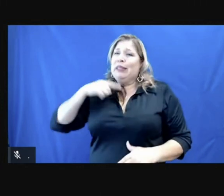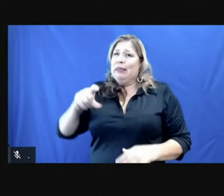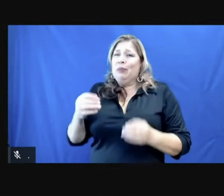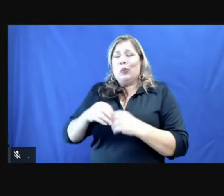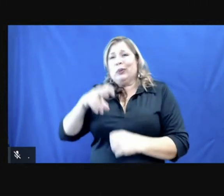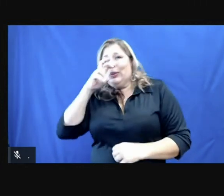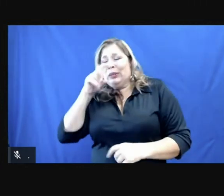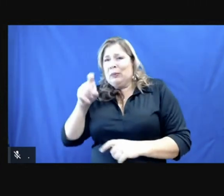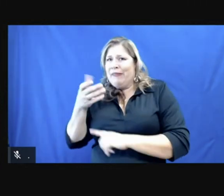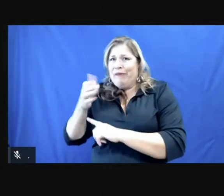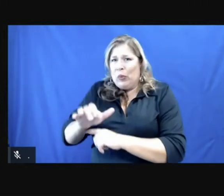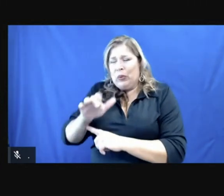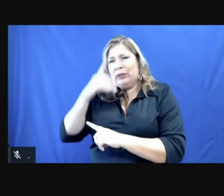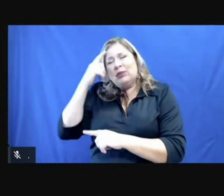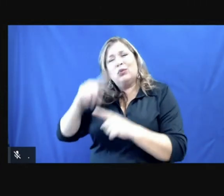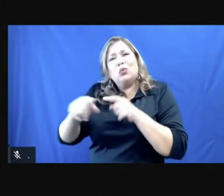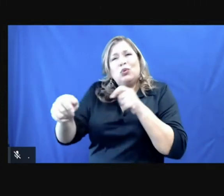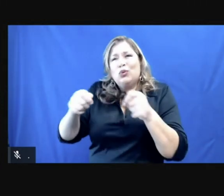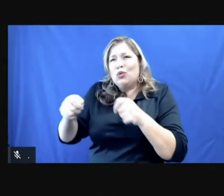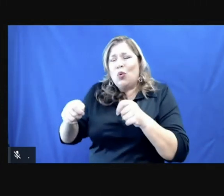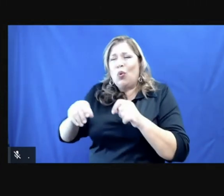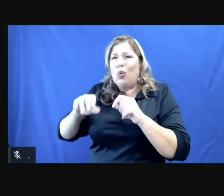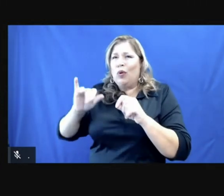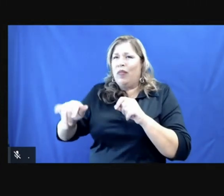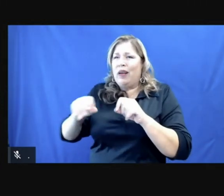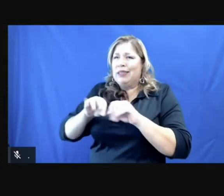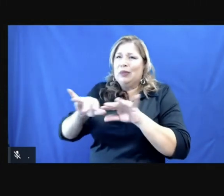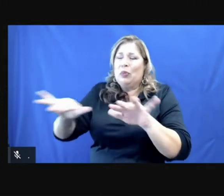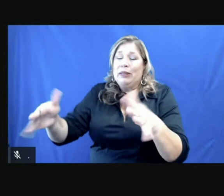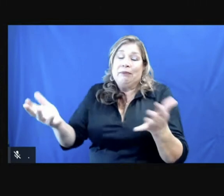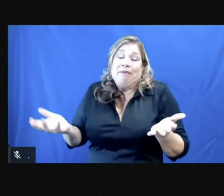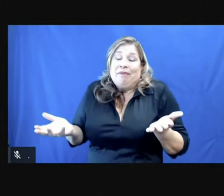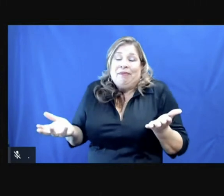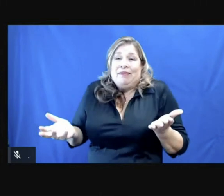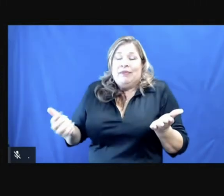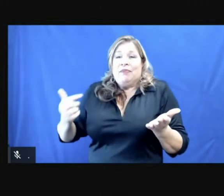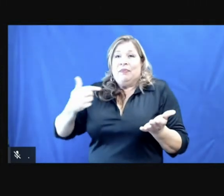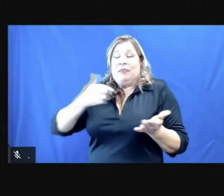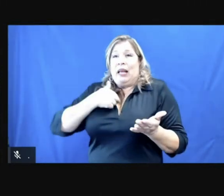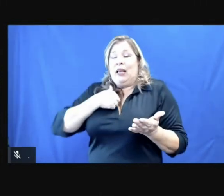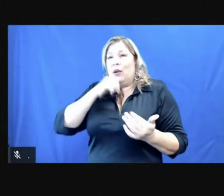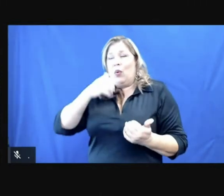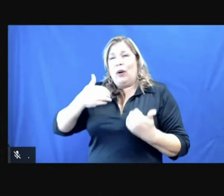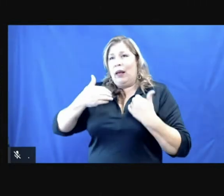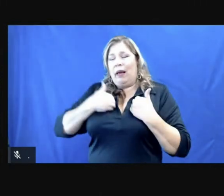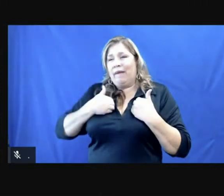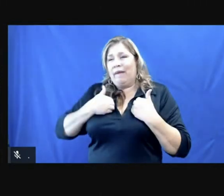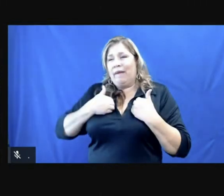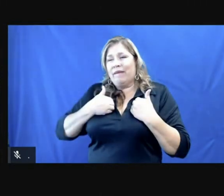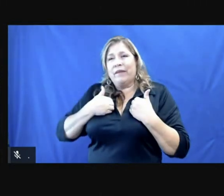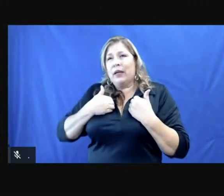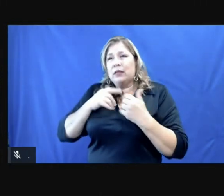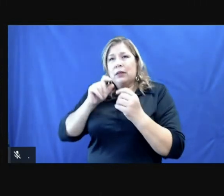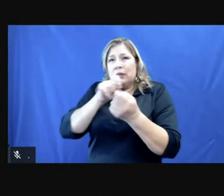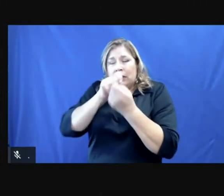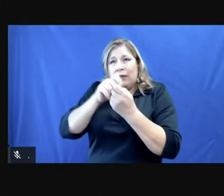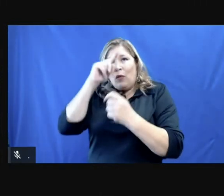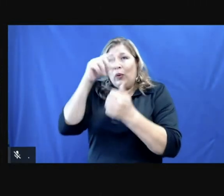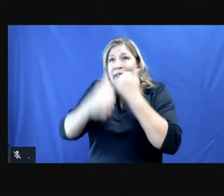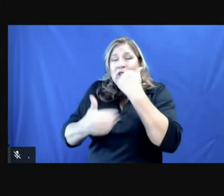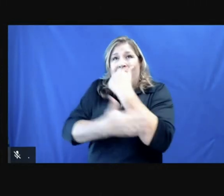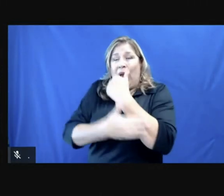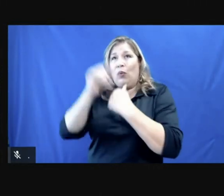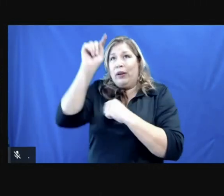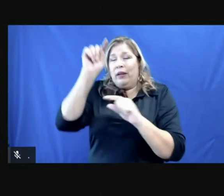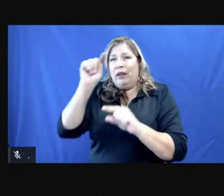activities that could add to the transmission. I don't have a level of threshold county by county, but I certainly can